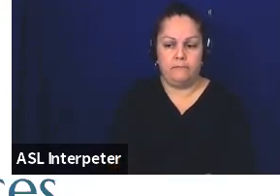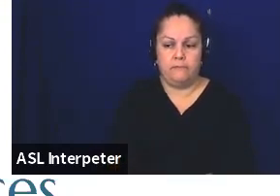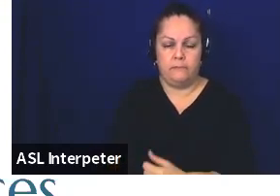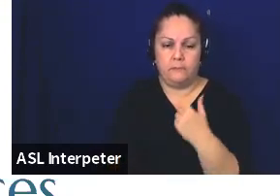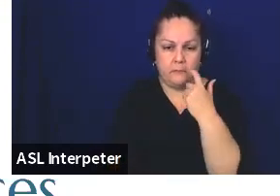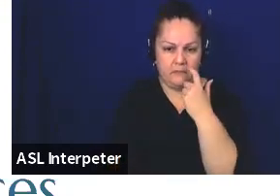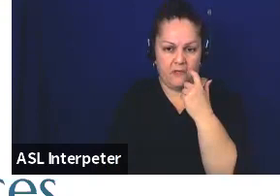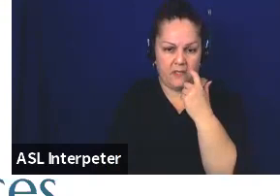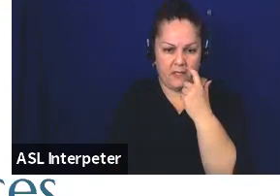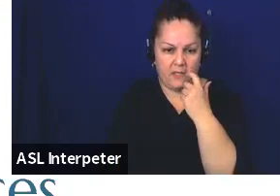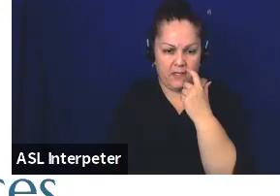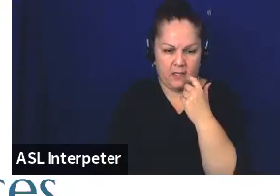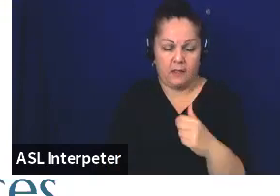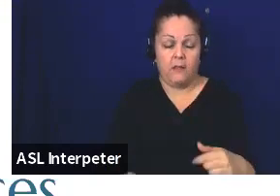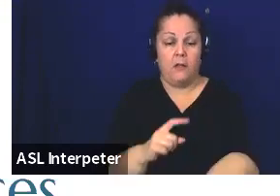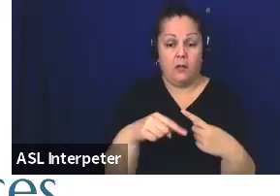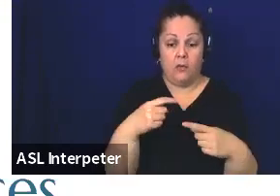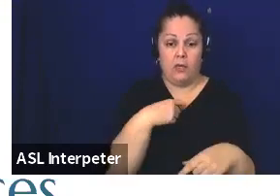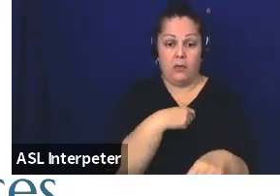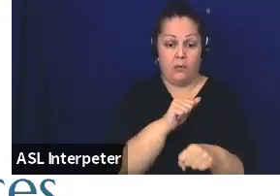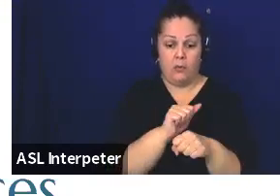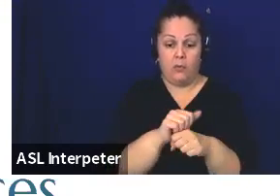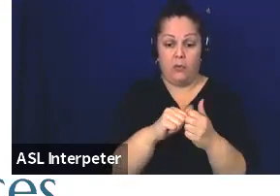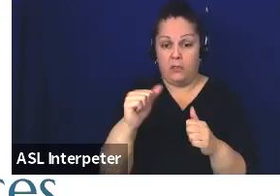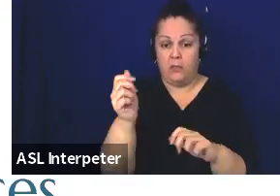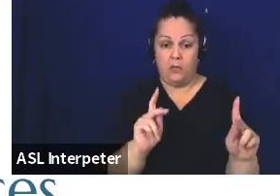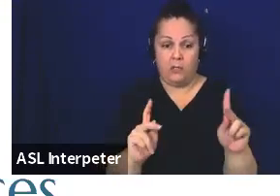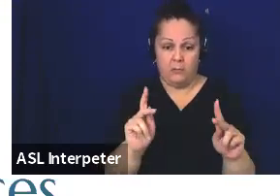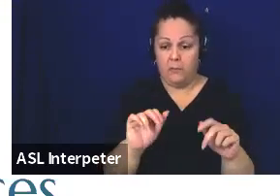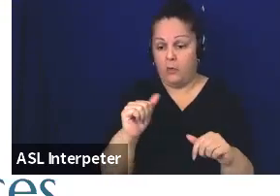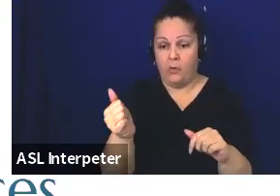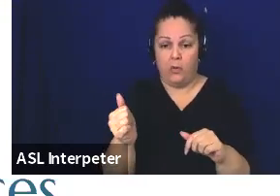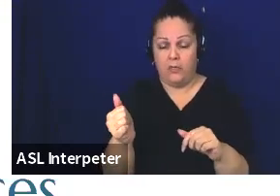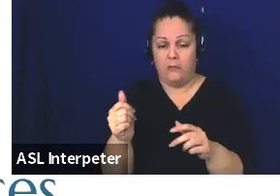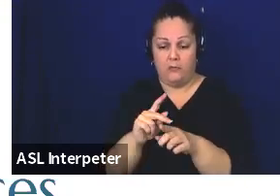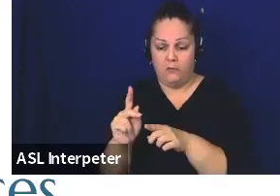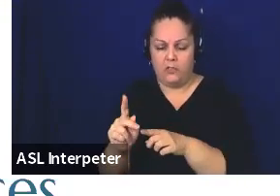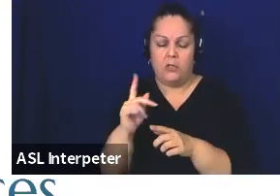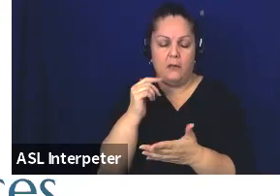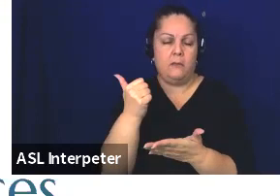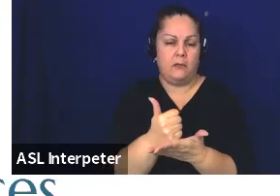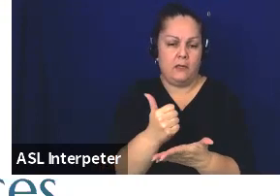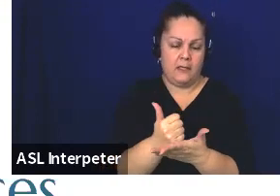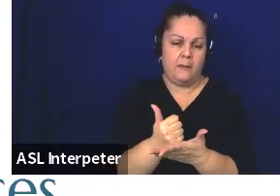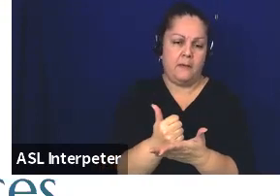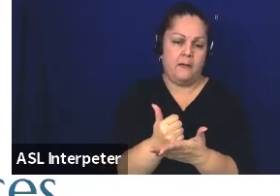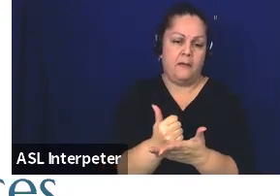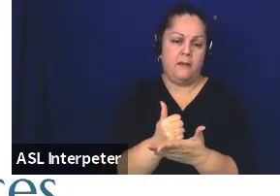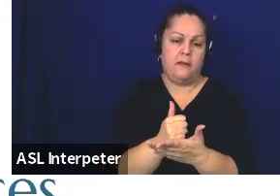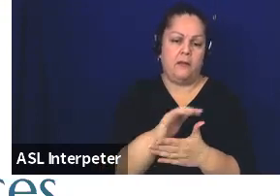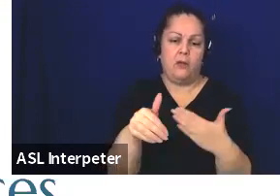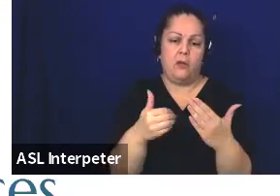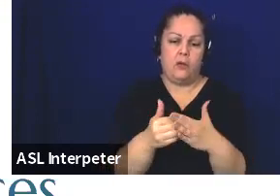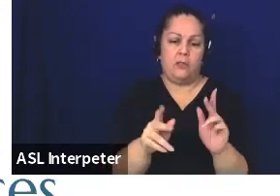And so when we are working with other individuals or other stakeholders, it'll help all of the individuals